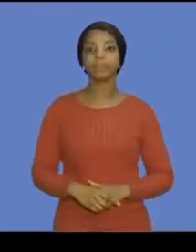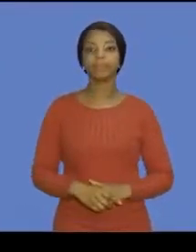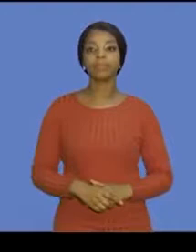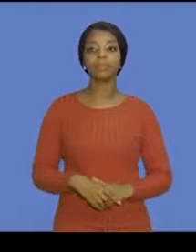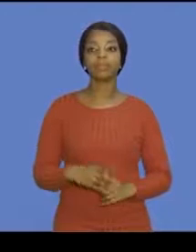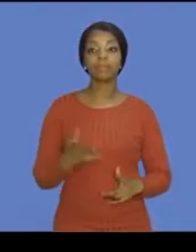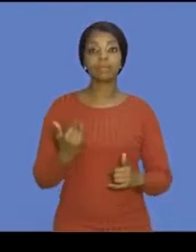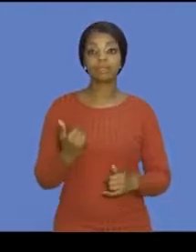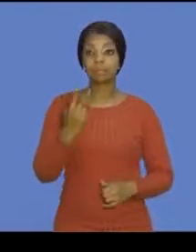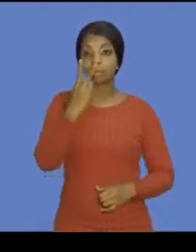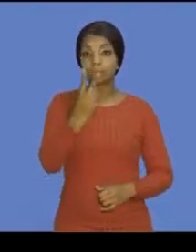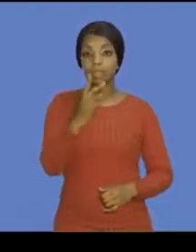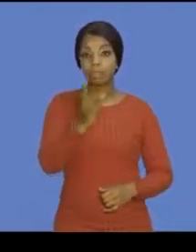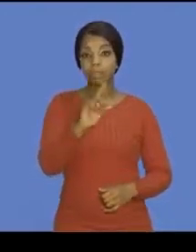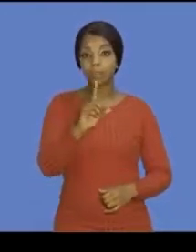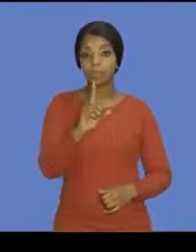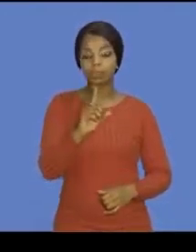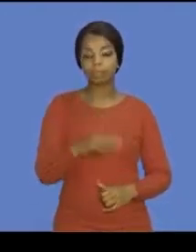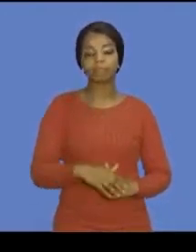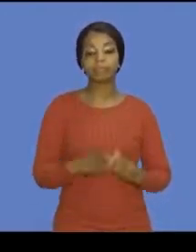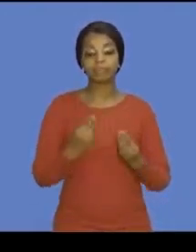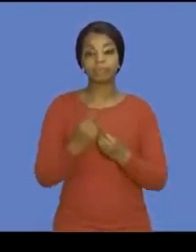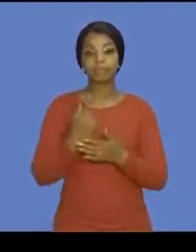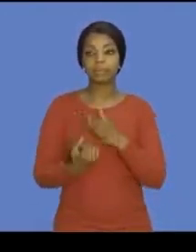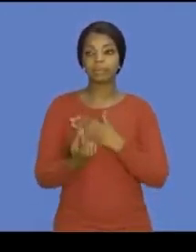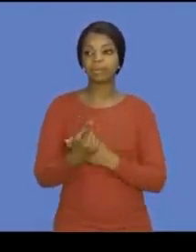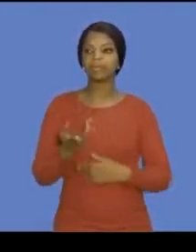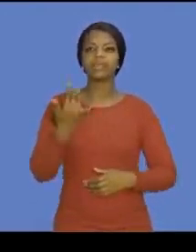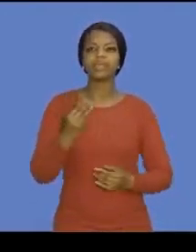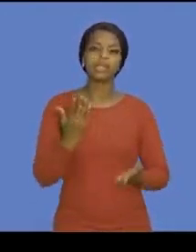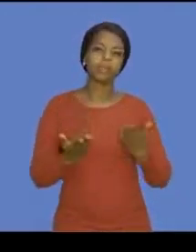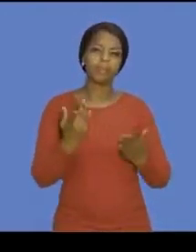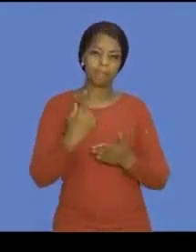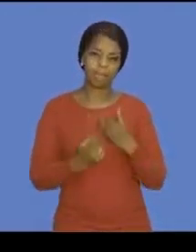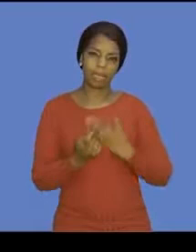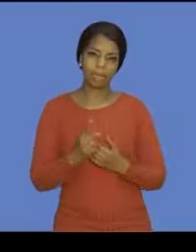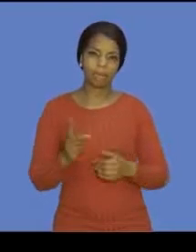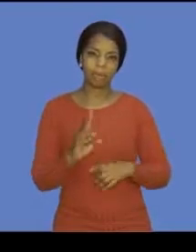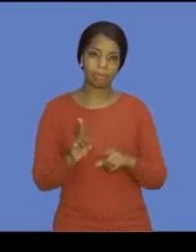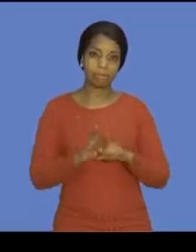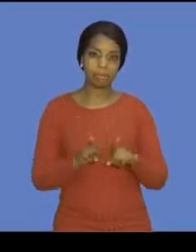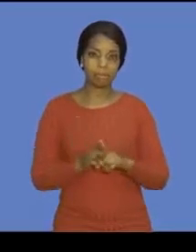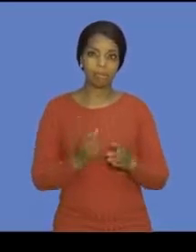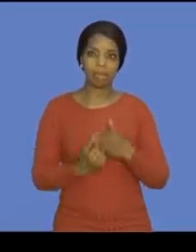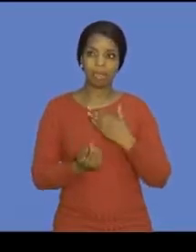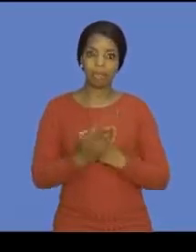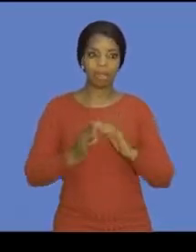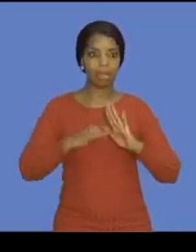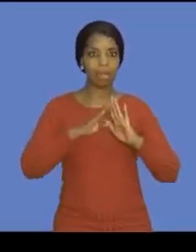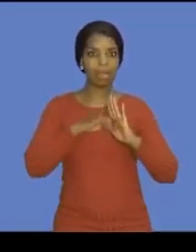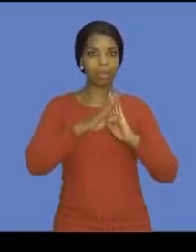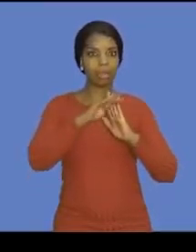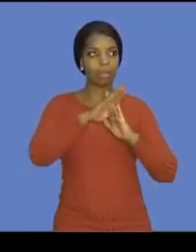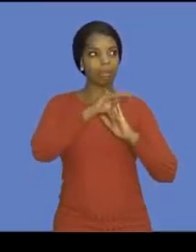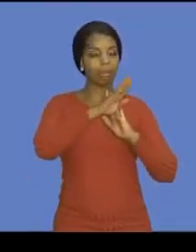you also need to see when it comes to a trend is, if your trend goes something maybe like this, which I think you've seen